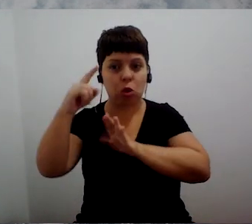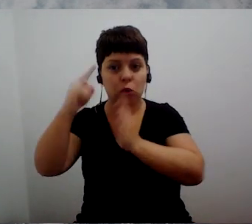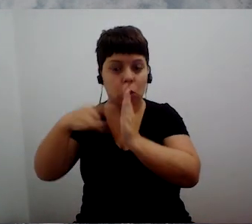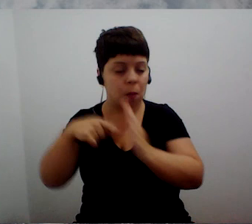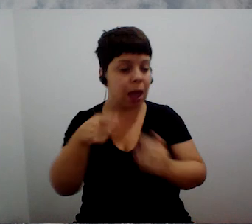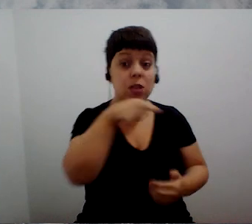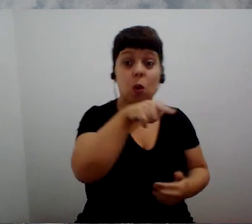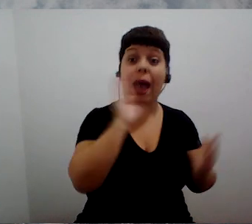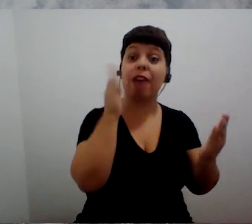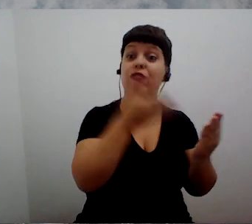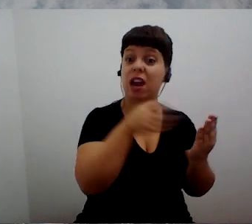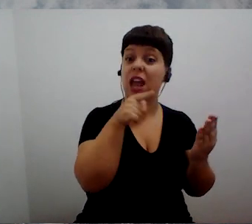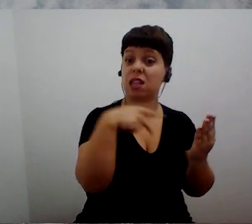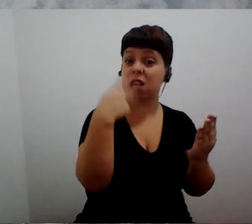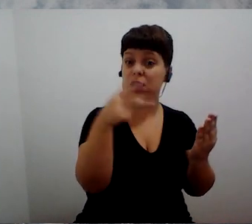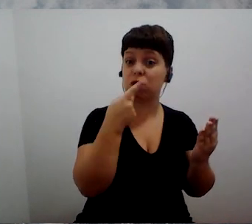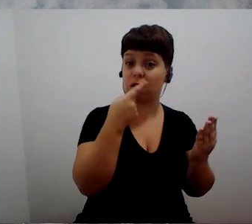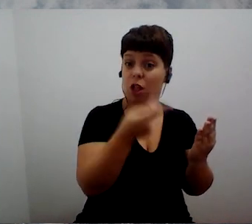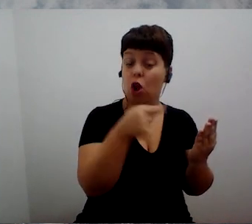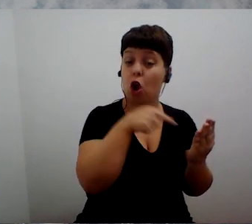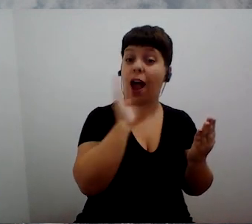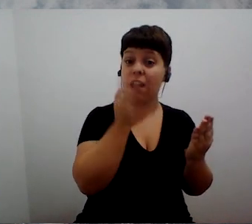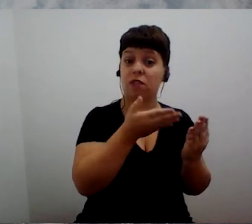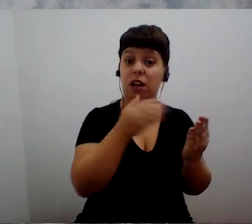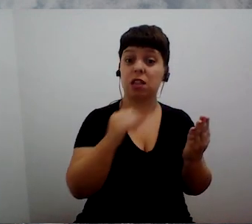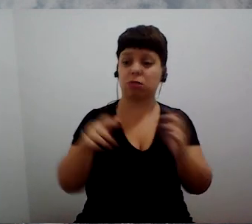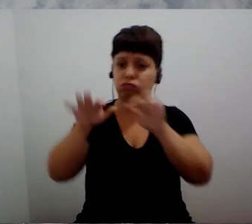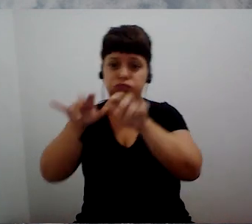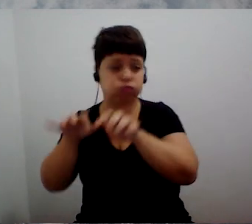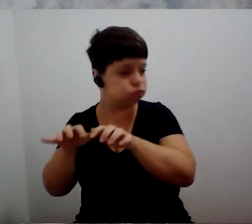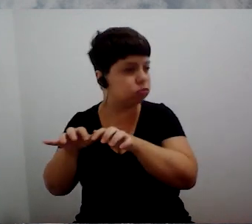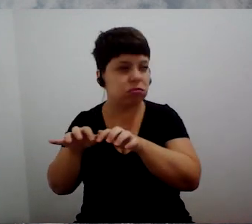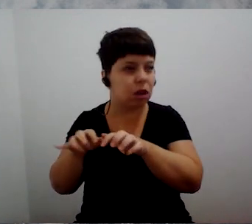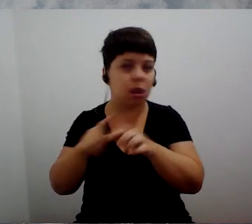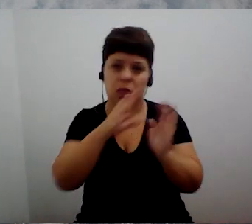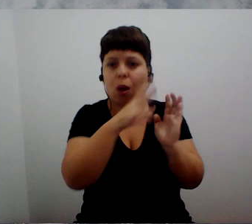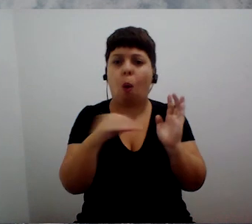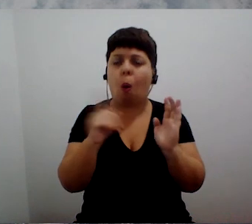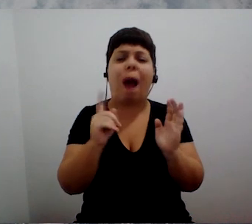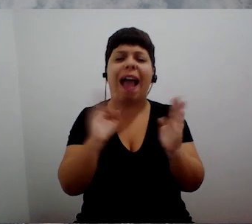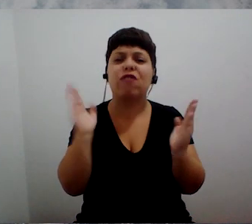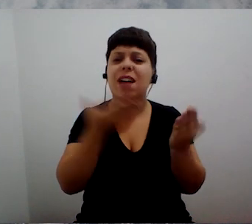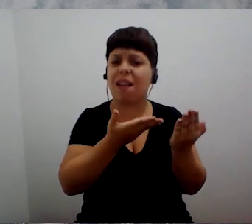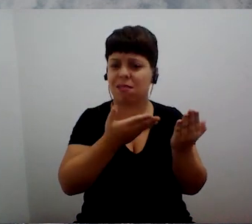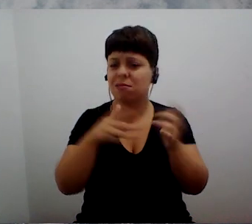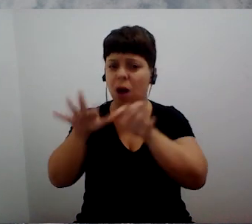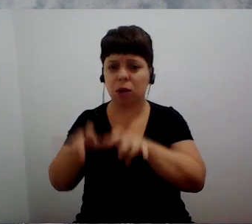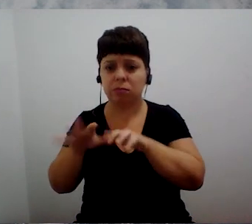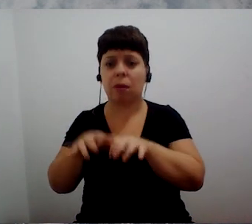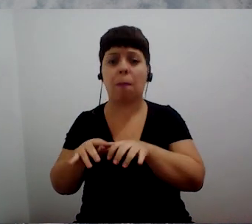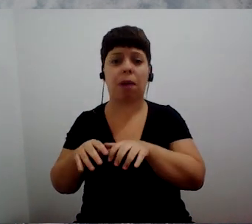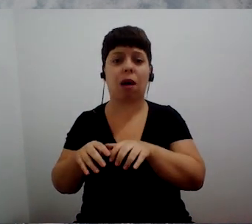using as a reference. So it's a very important process, and that are producing very important documents to